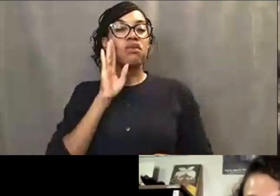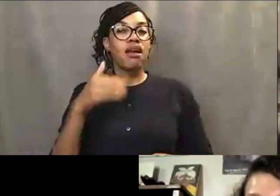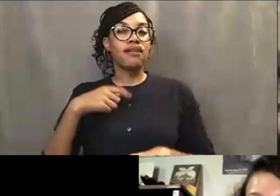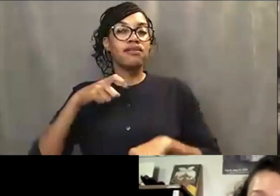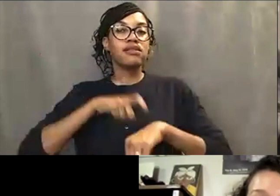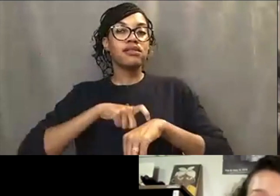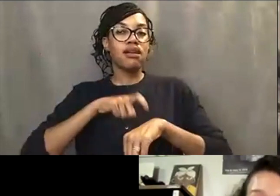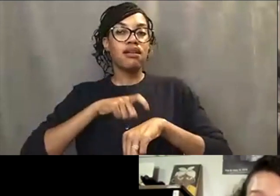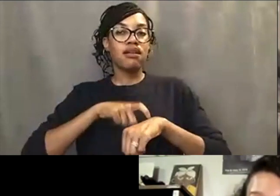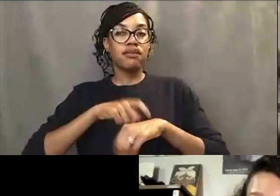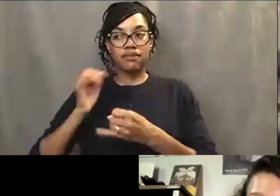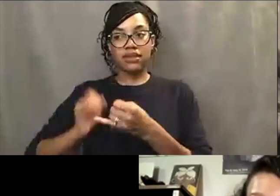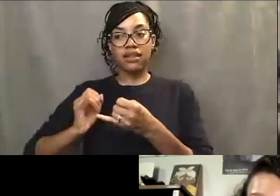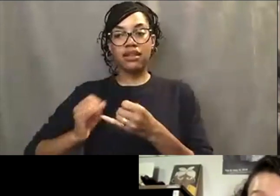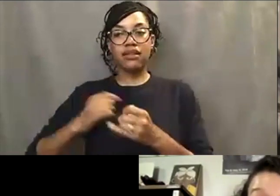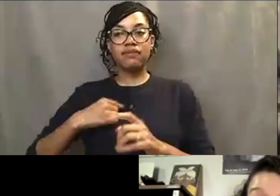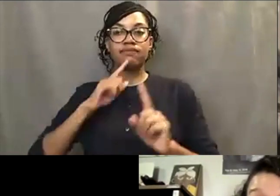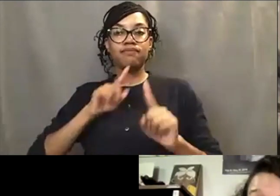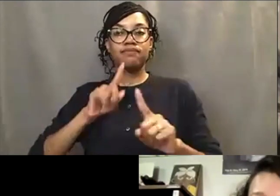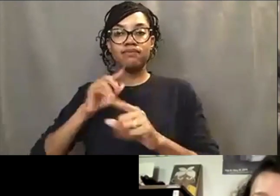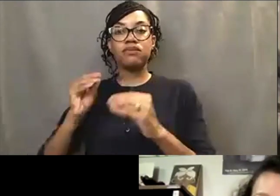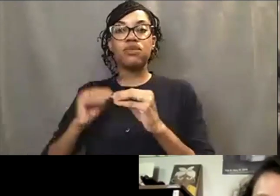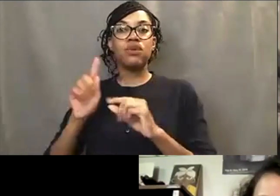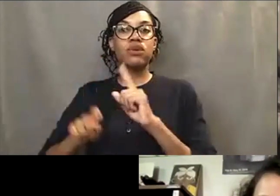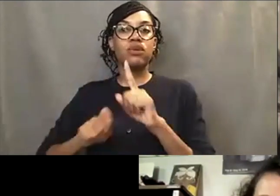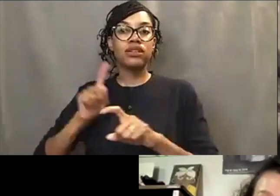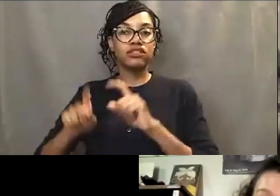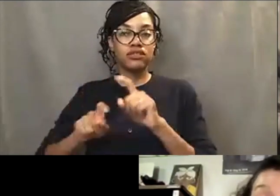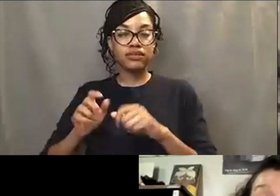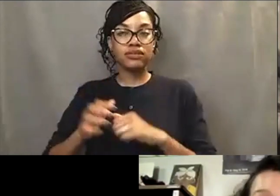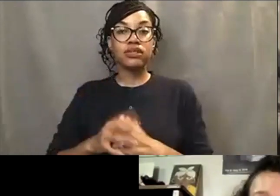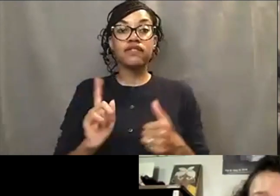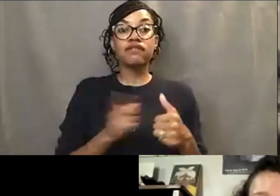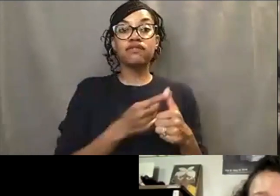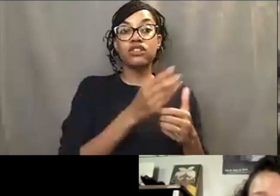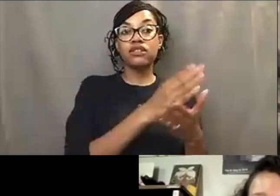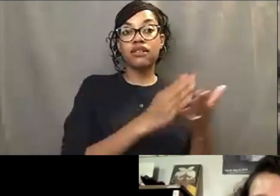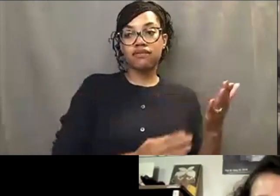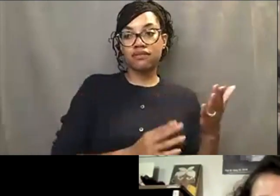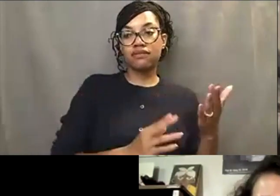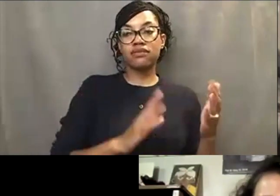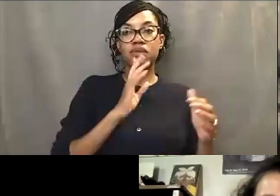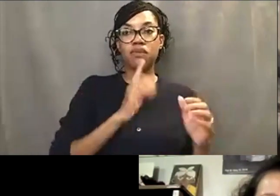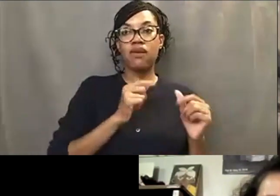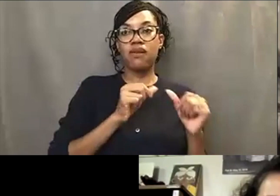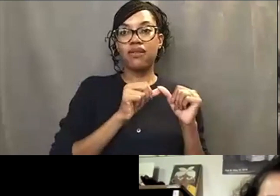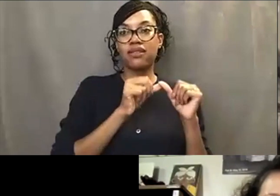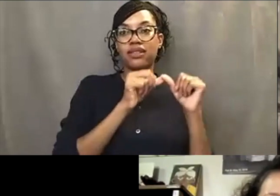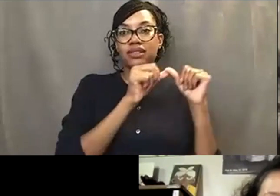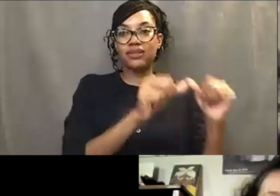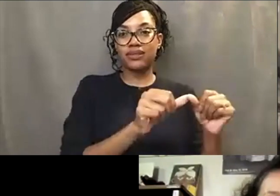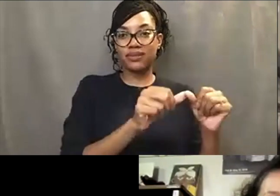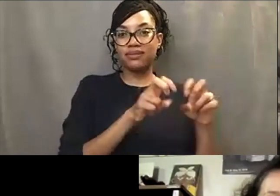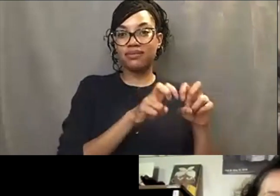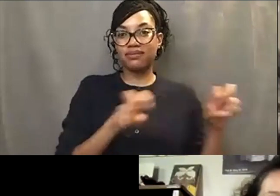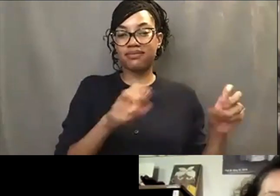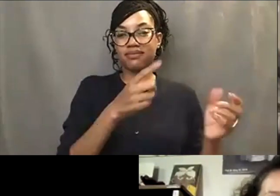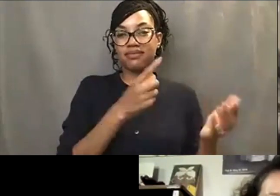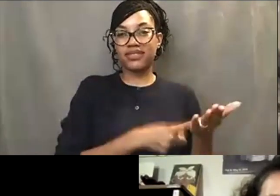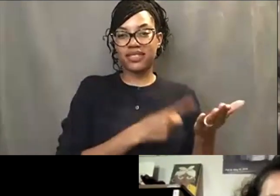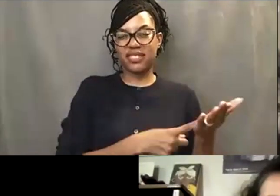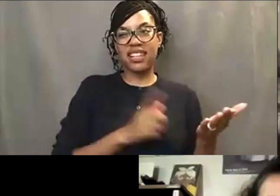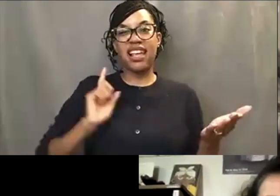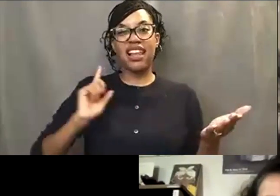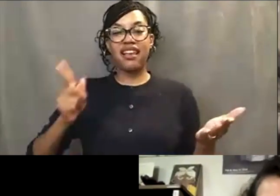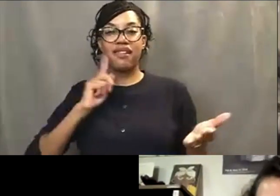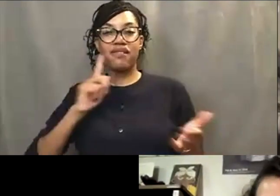these questions at the end, at the last half of the session. But for right now, we're going to move on to the Vice President of the